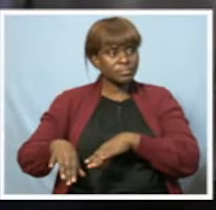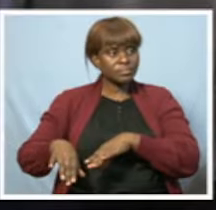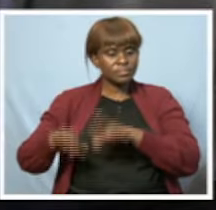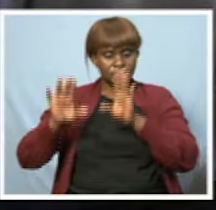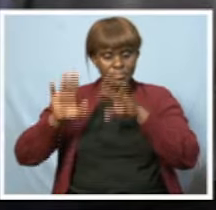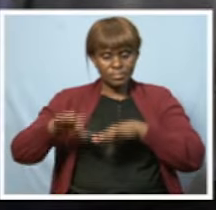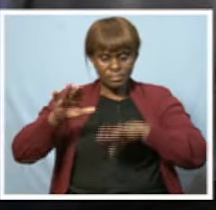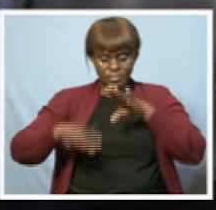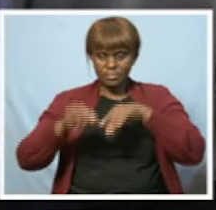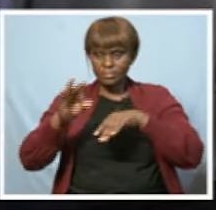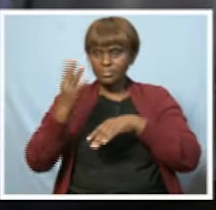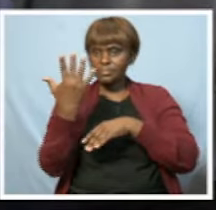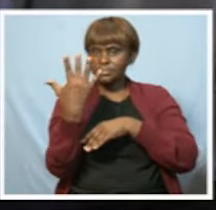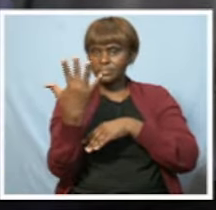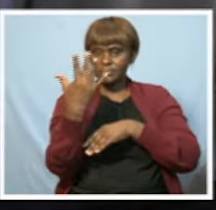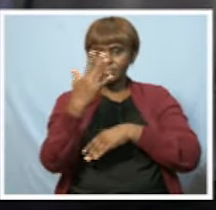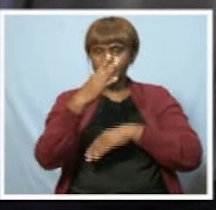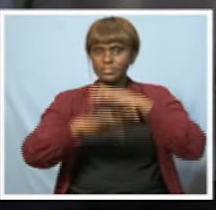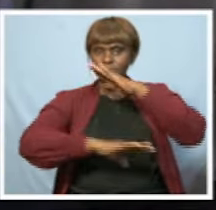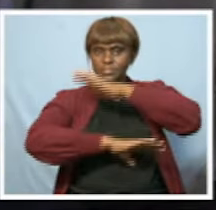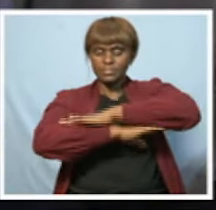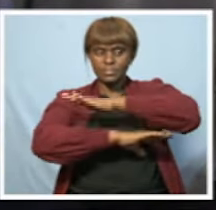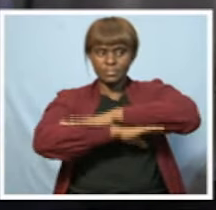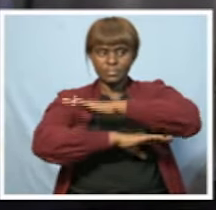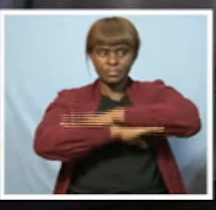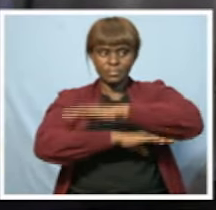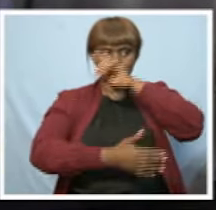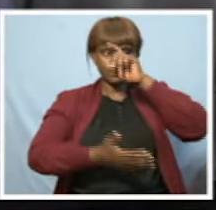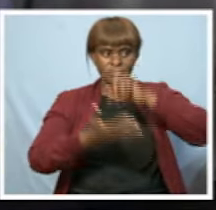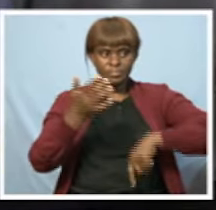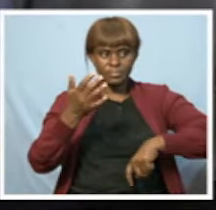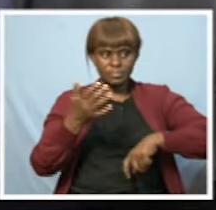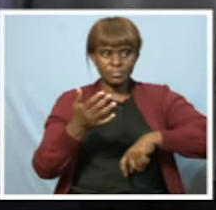a balance of 5 desks with